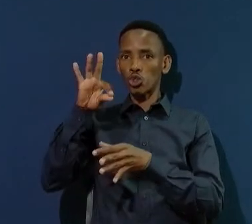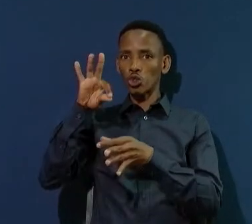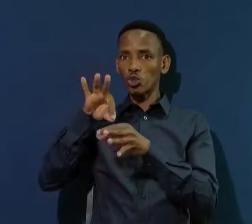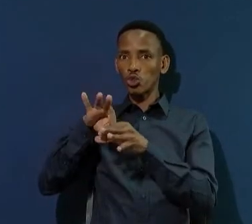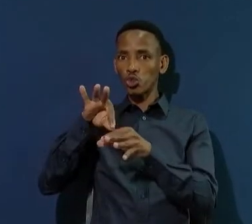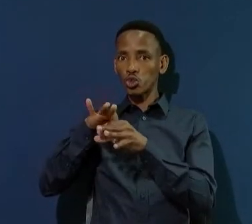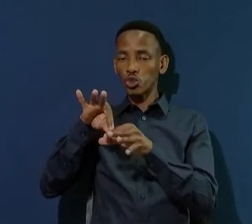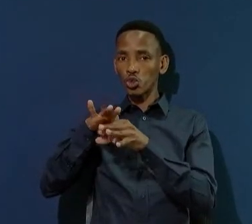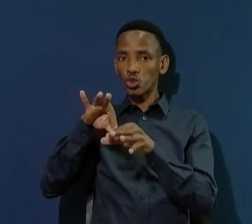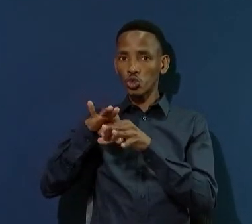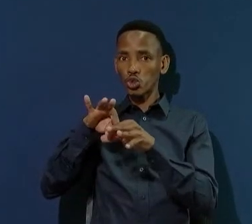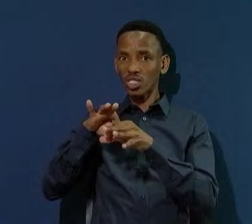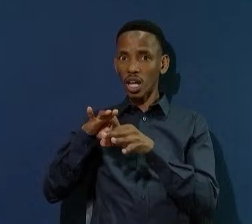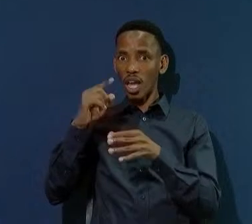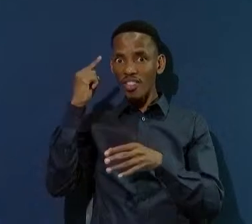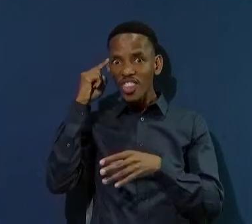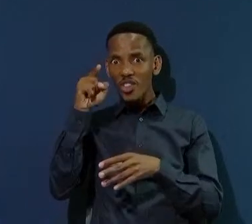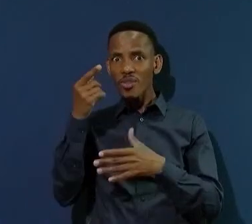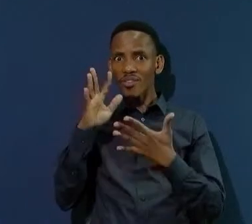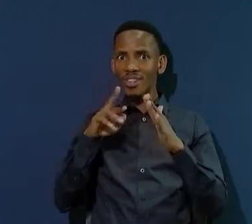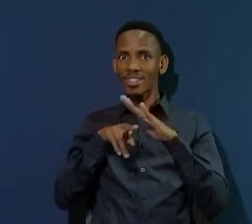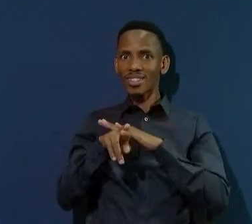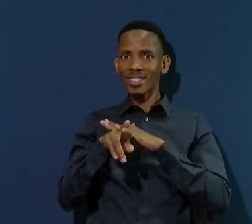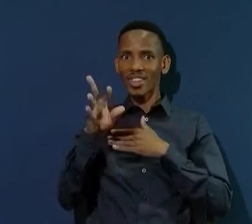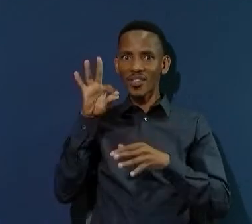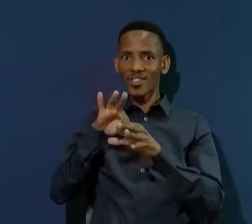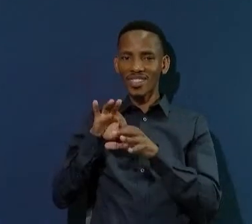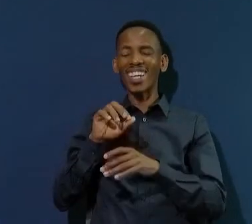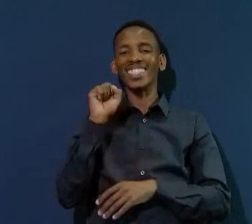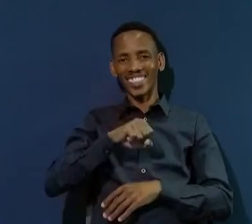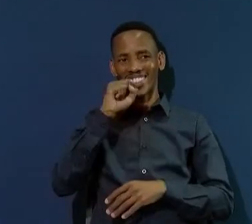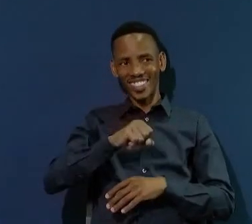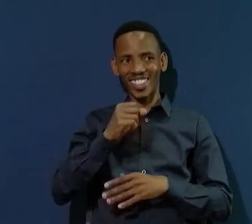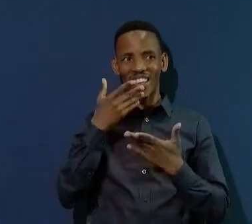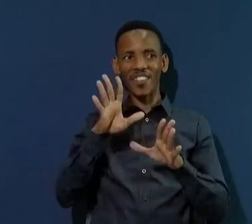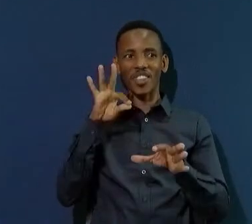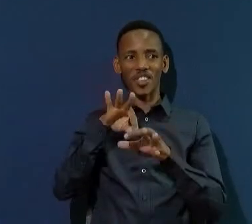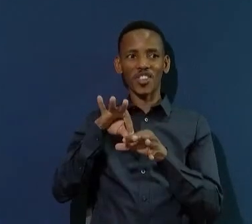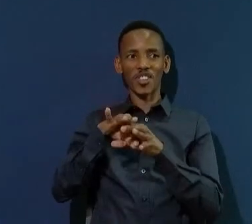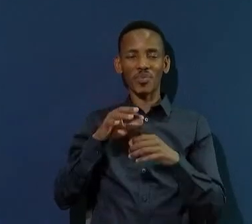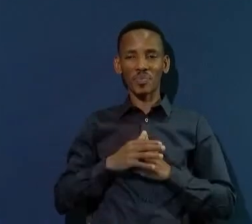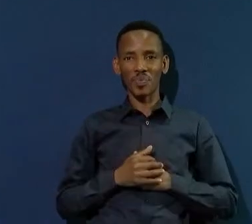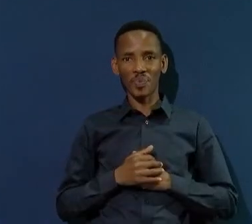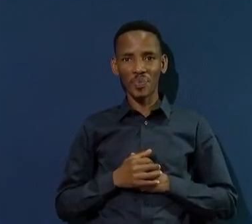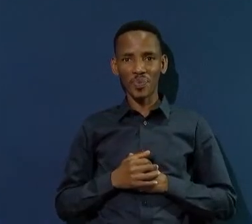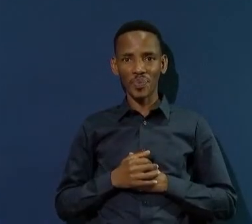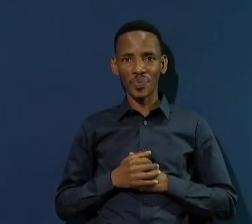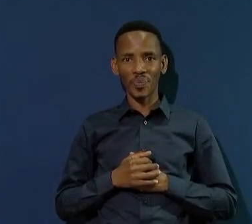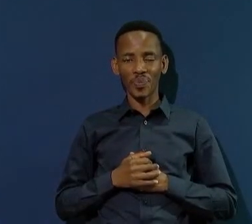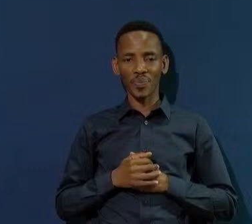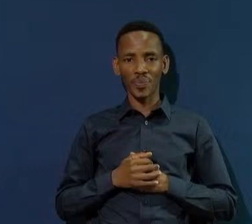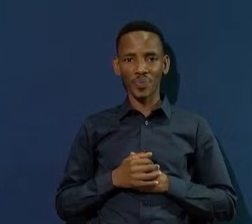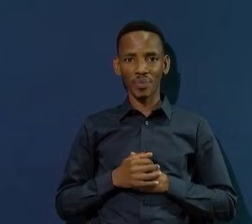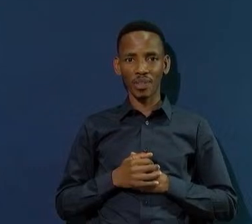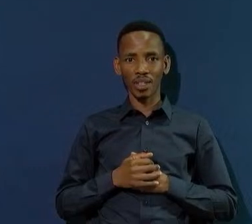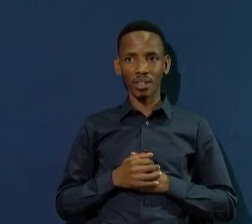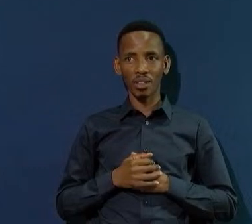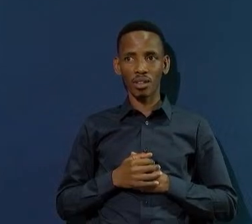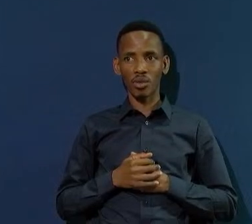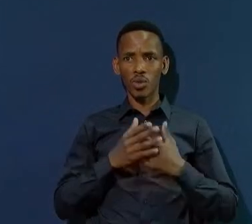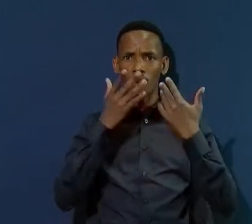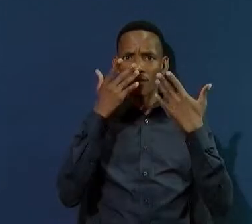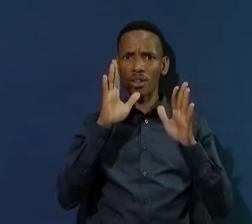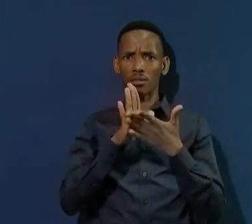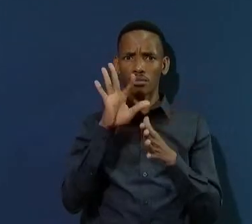assuming gore you register really. Yeah, I'm registered. You're registered, okay. And have you participated in the